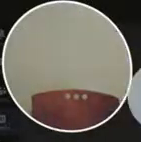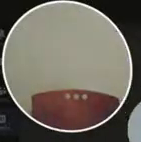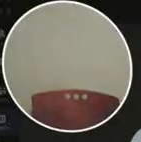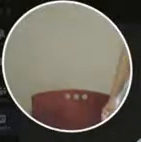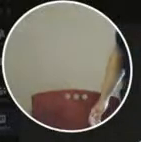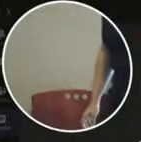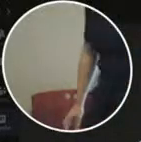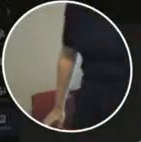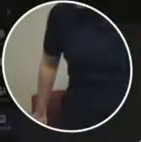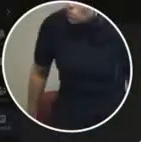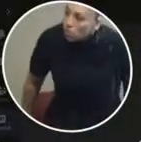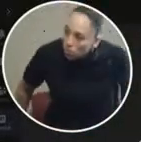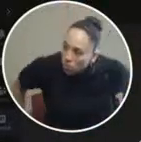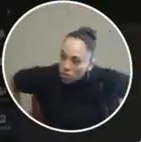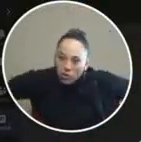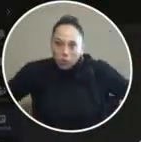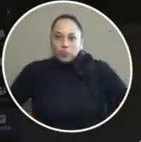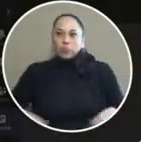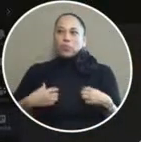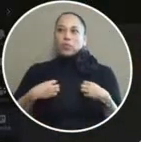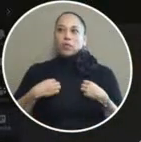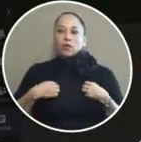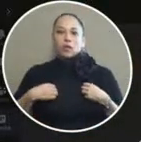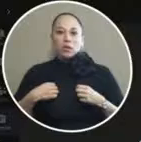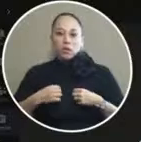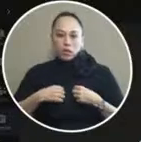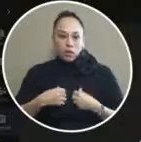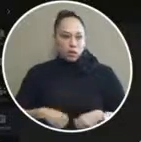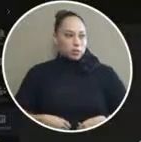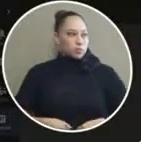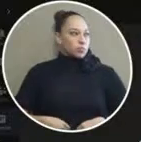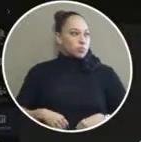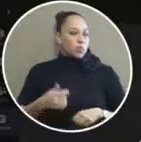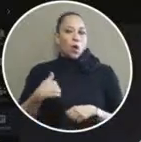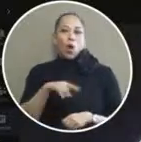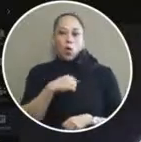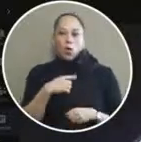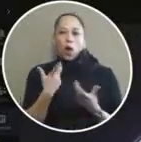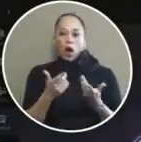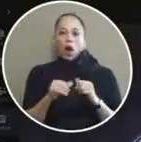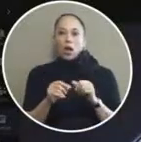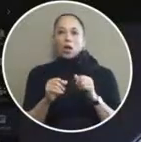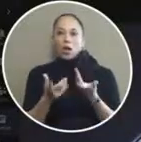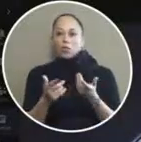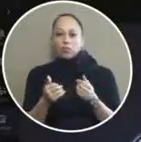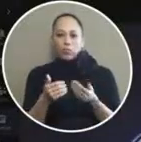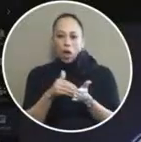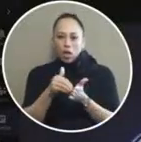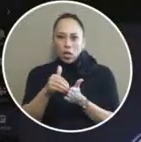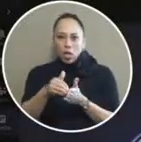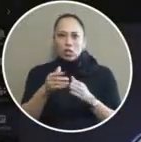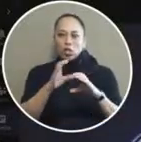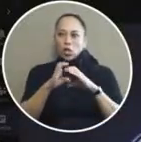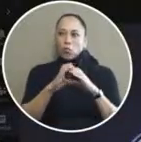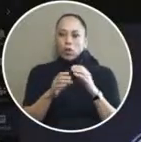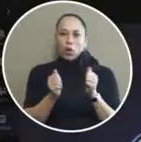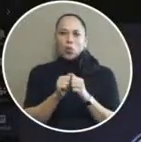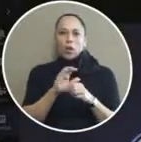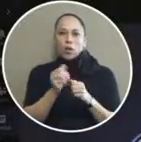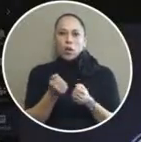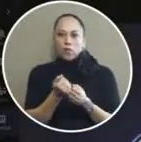So if I could, this is Chief DeAugust. We are in constant communications with Texas Division of Emergency